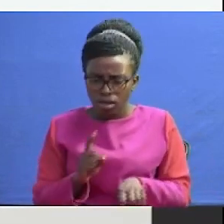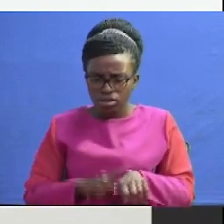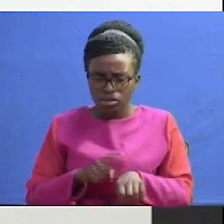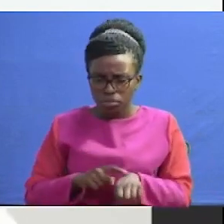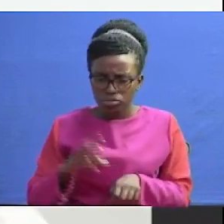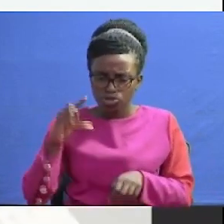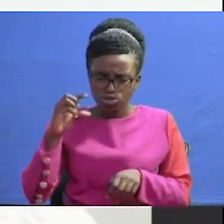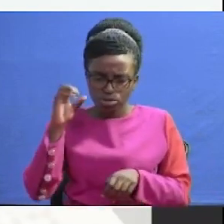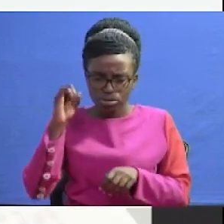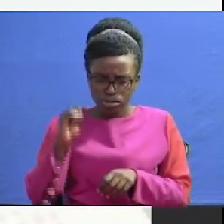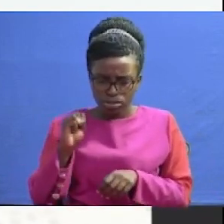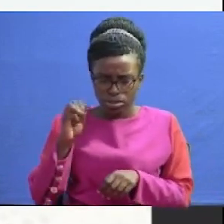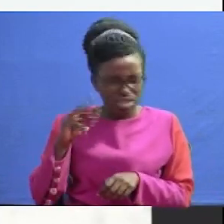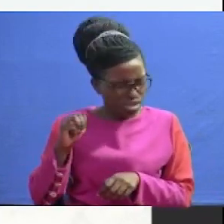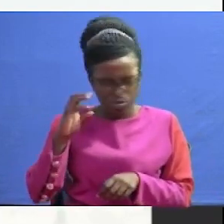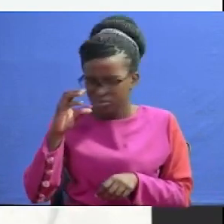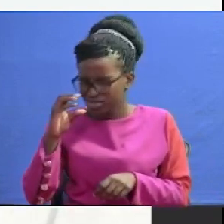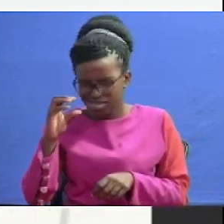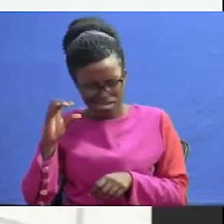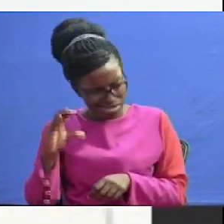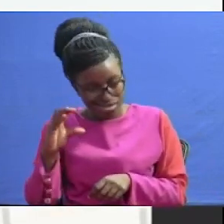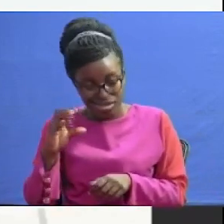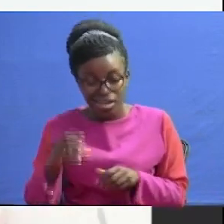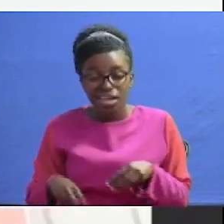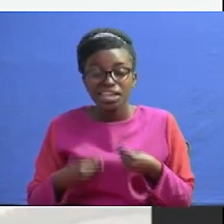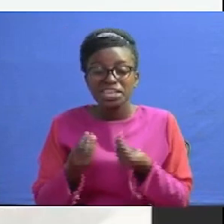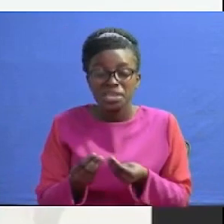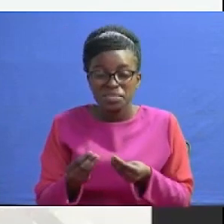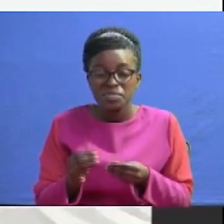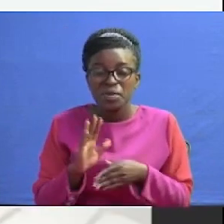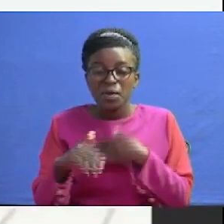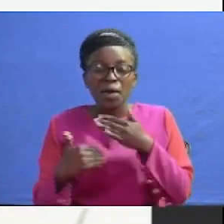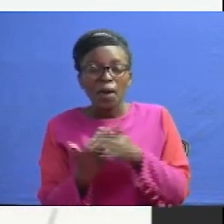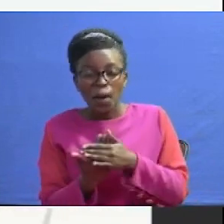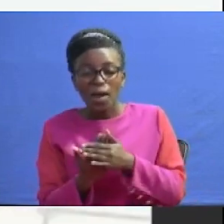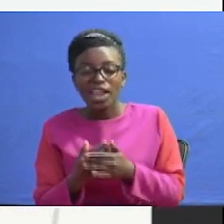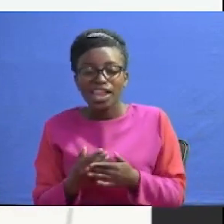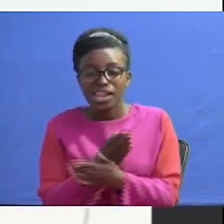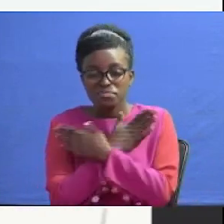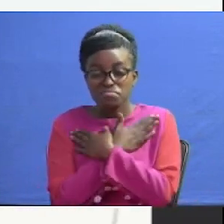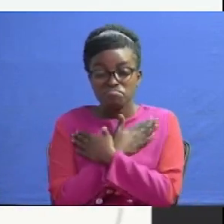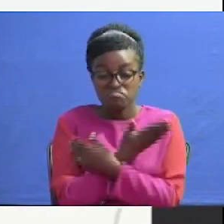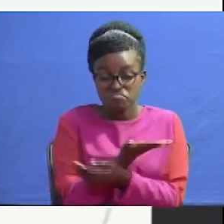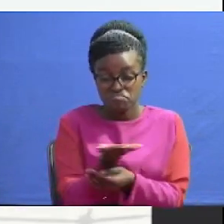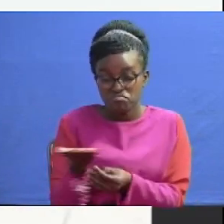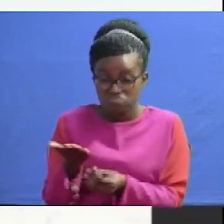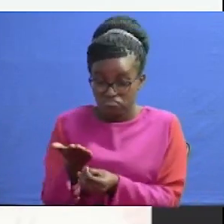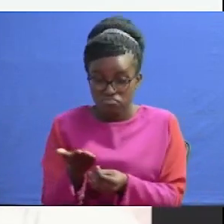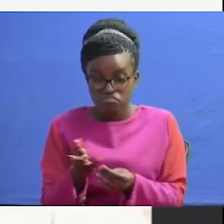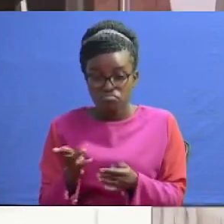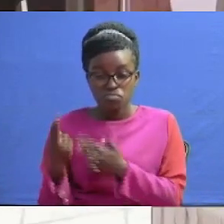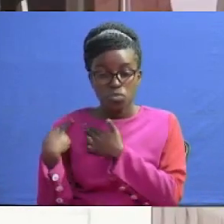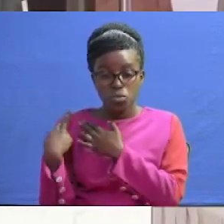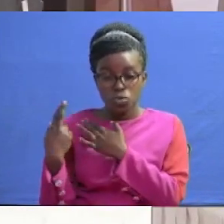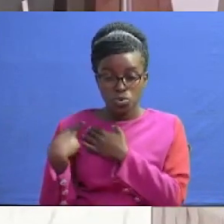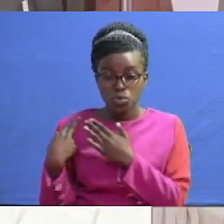JMC will further anchor our existing relations espoused by a rich historical